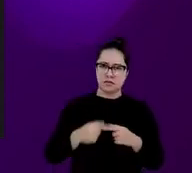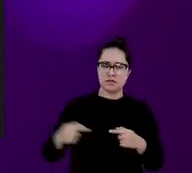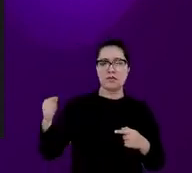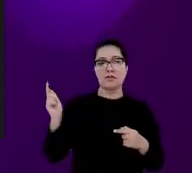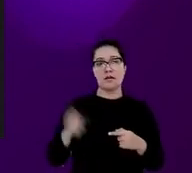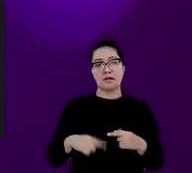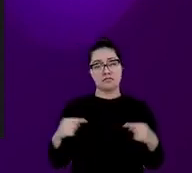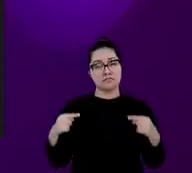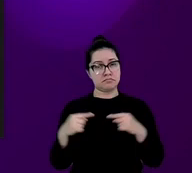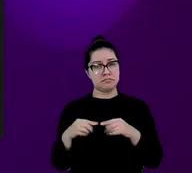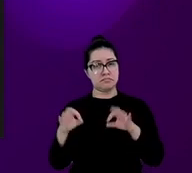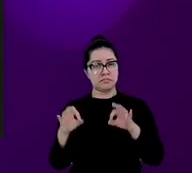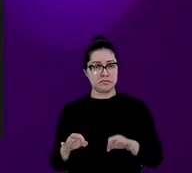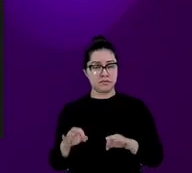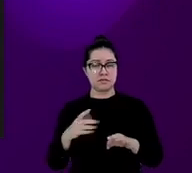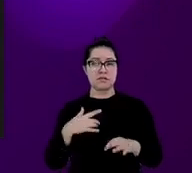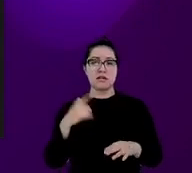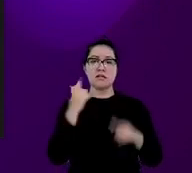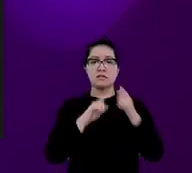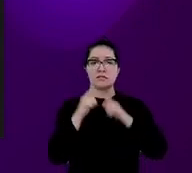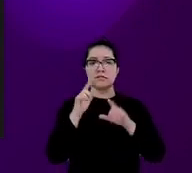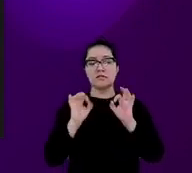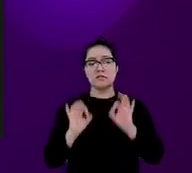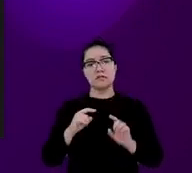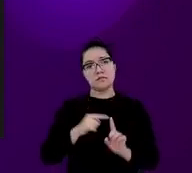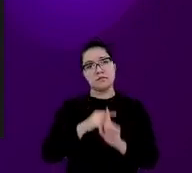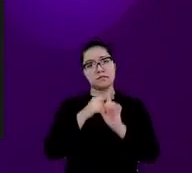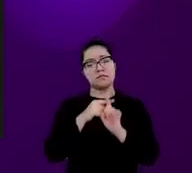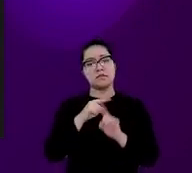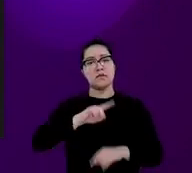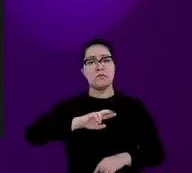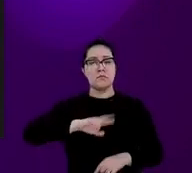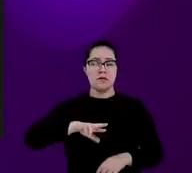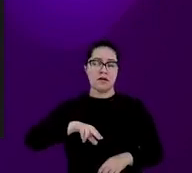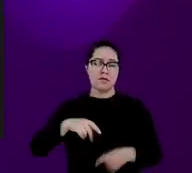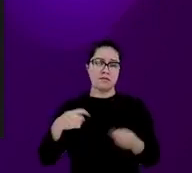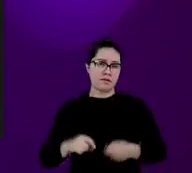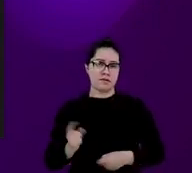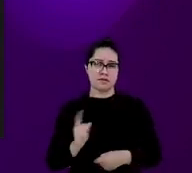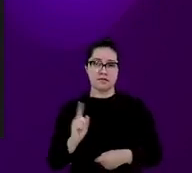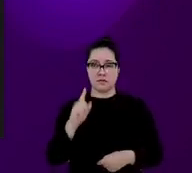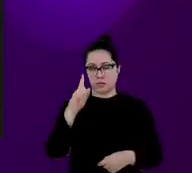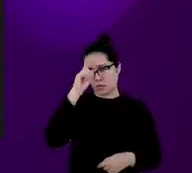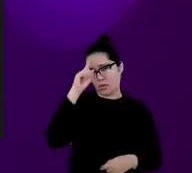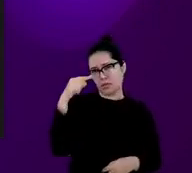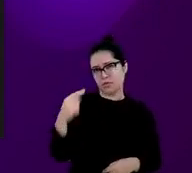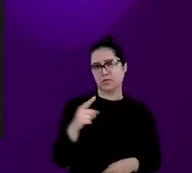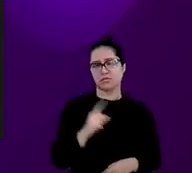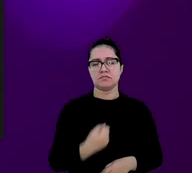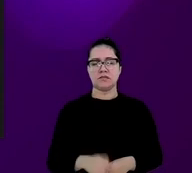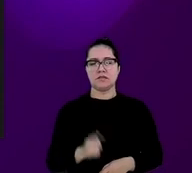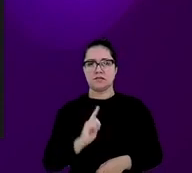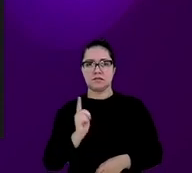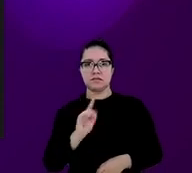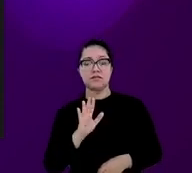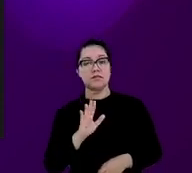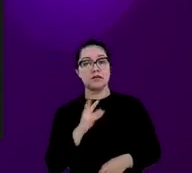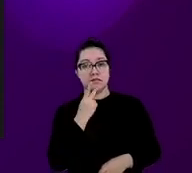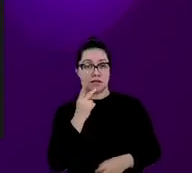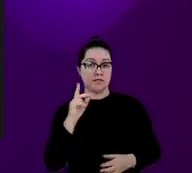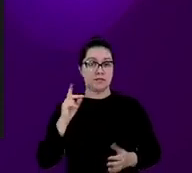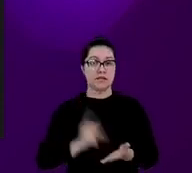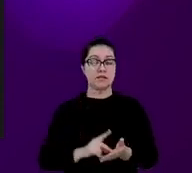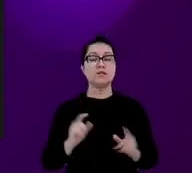necessary every day. And actually, we did some cases of everyday